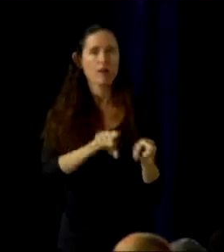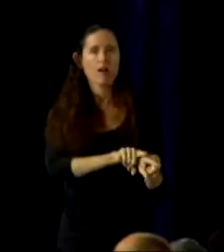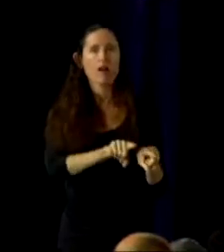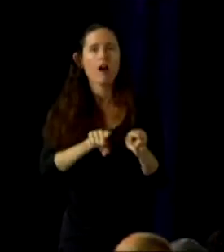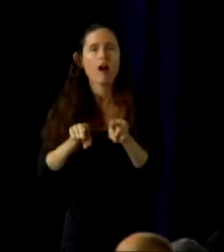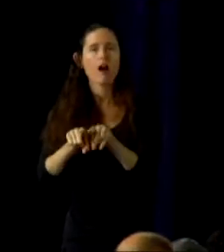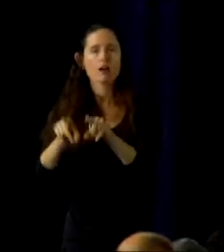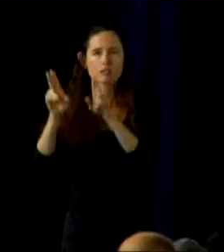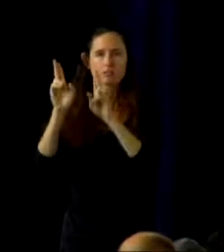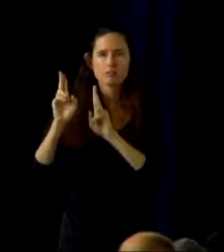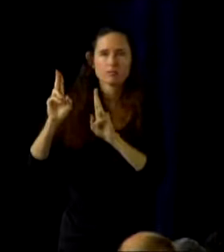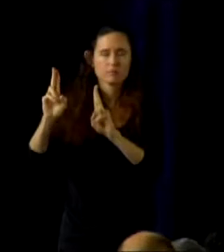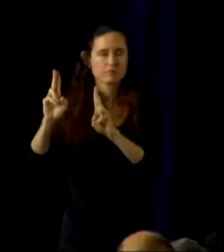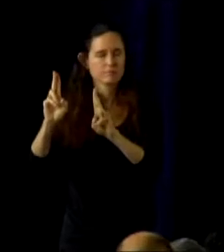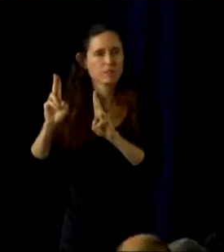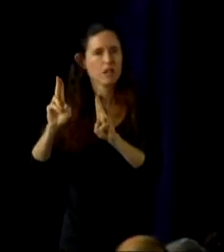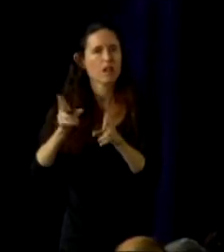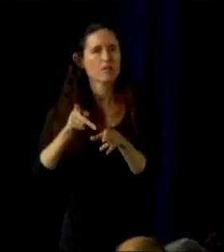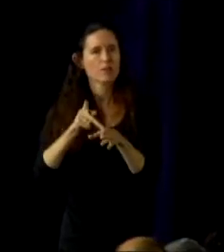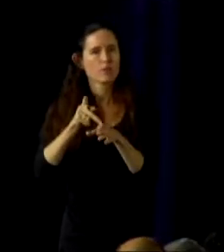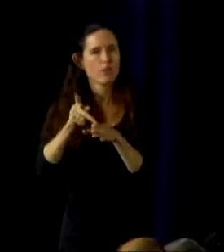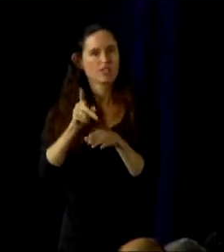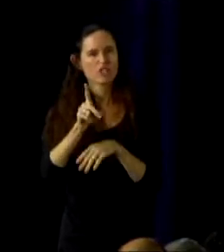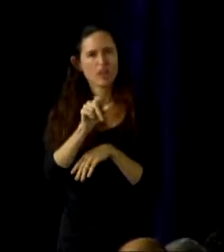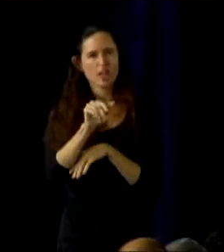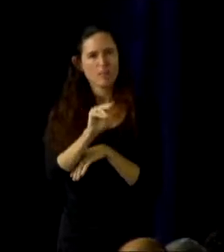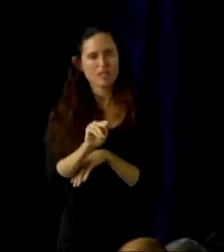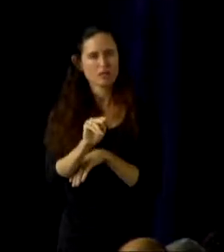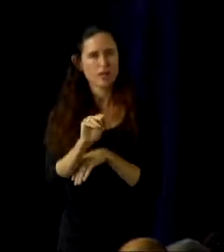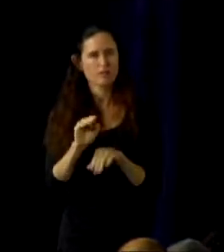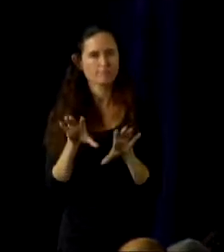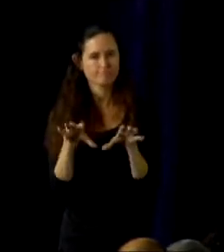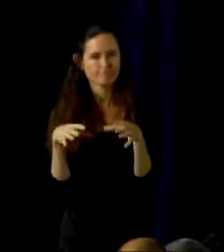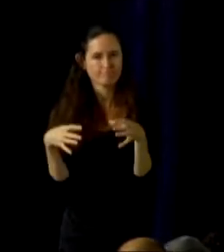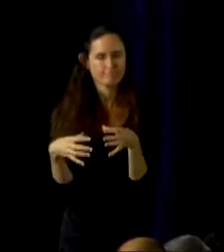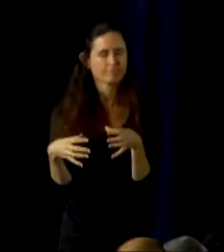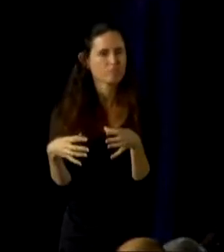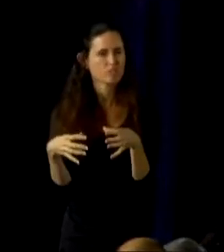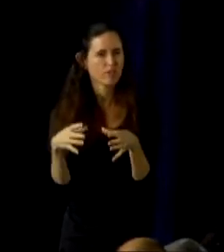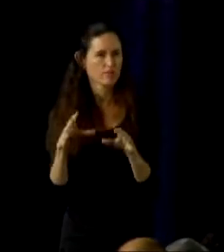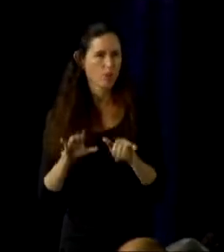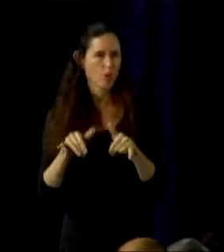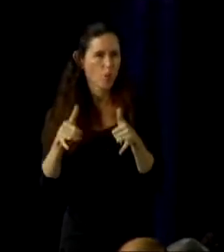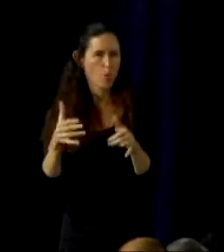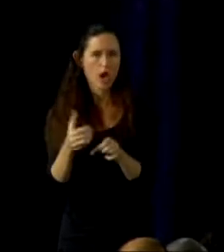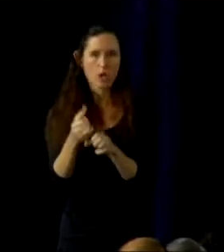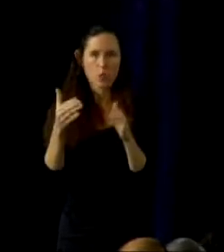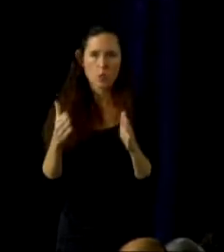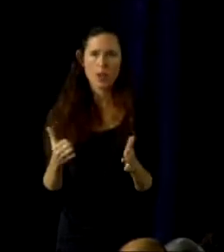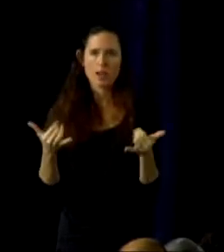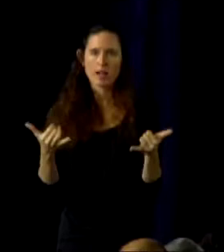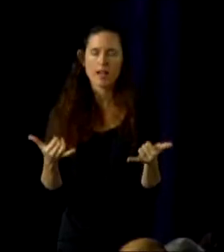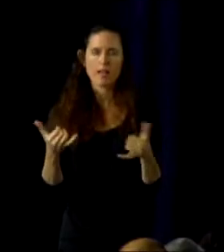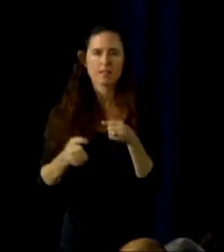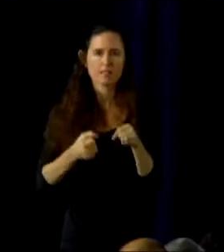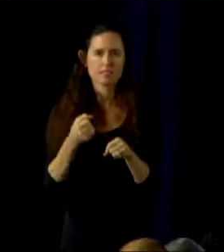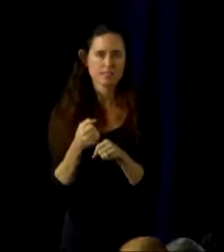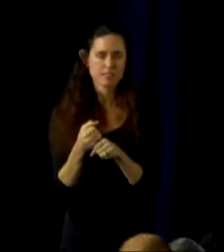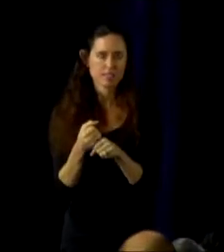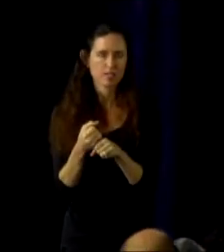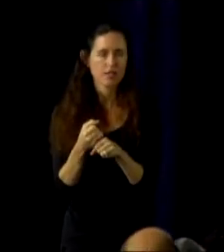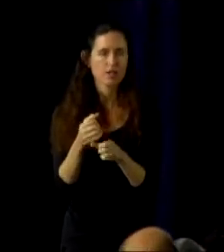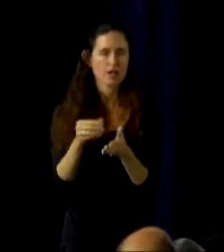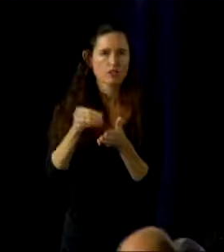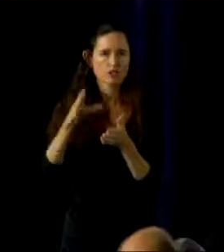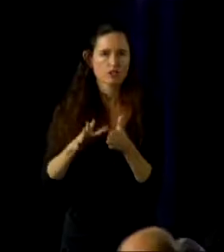the Administrative and Professional Collaborative Exceptional Service and Initiative Award winner, who this year is Senior Associate Director of Student